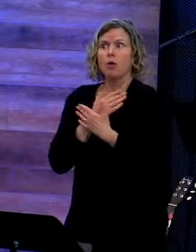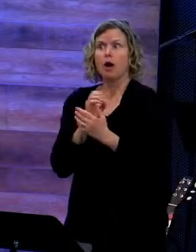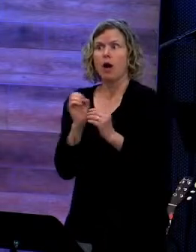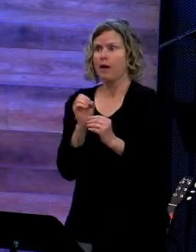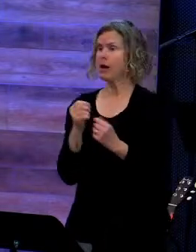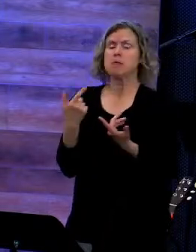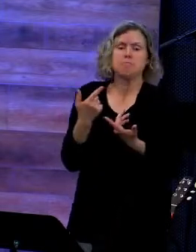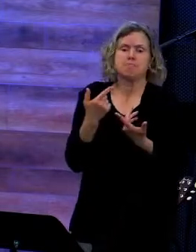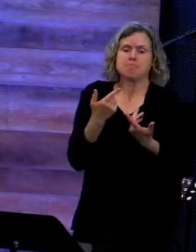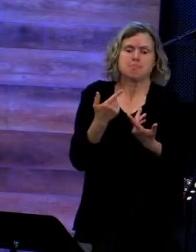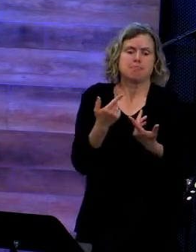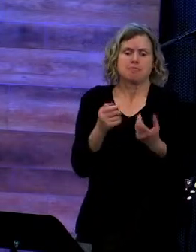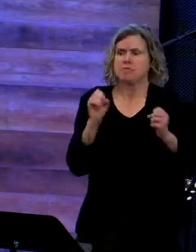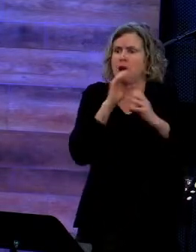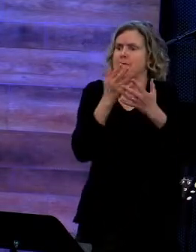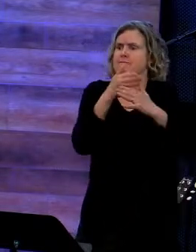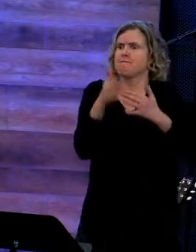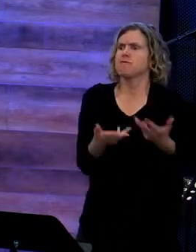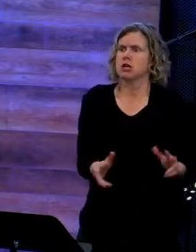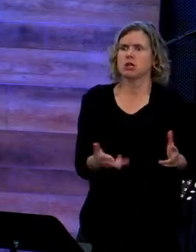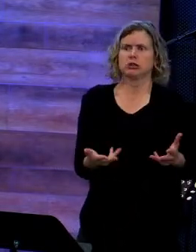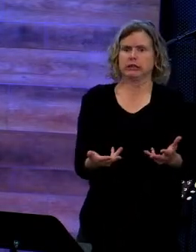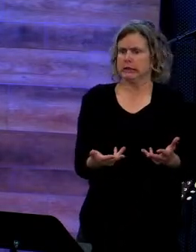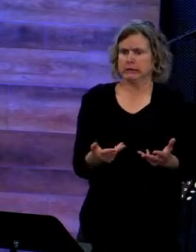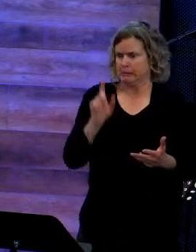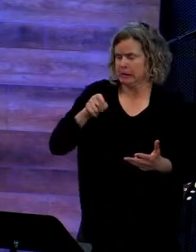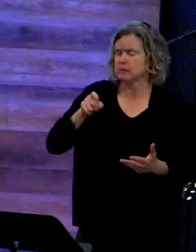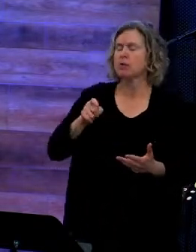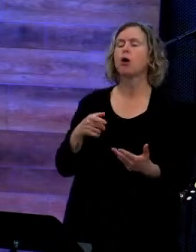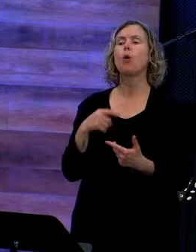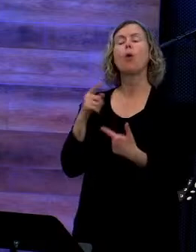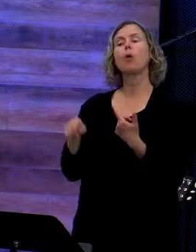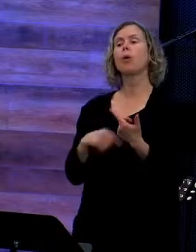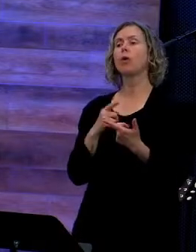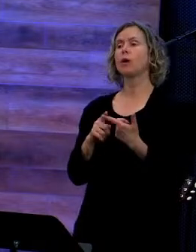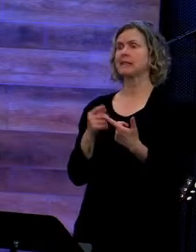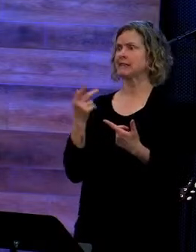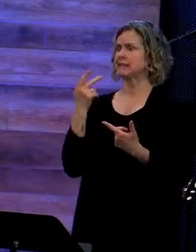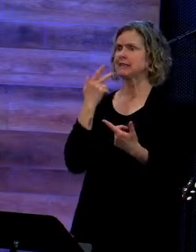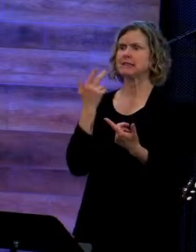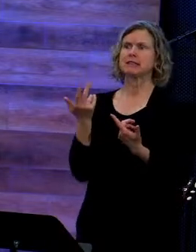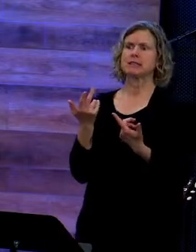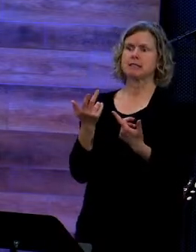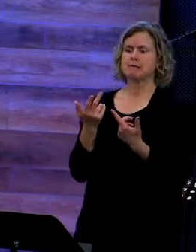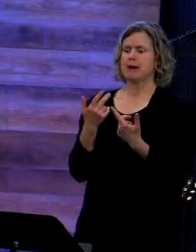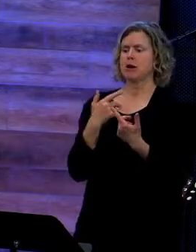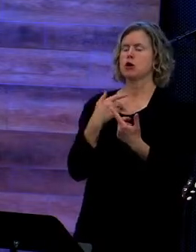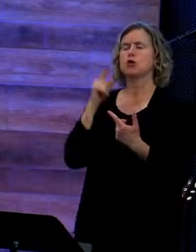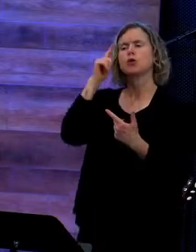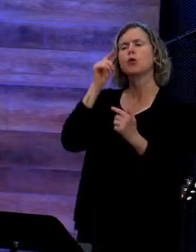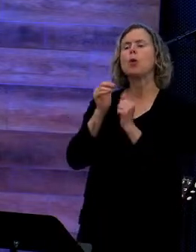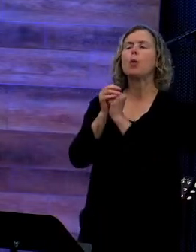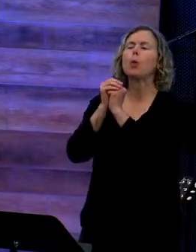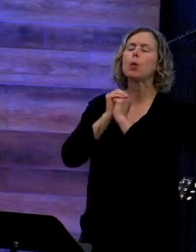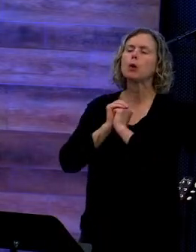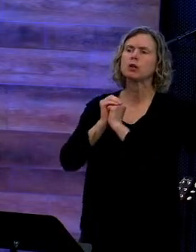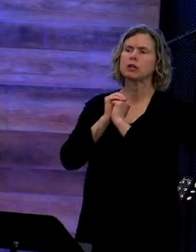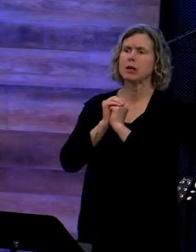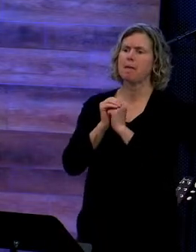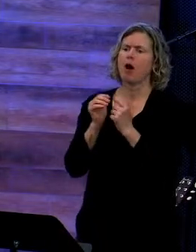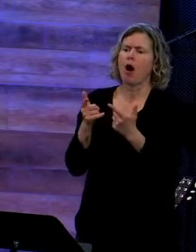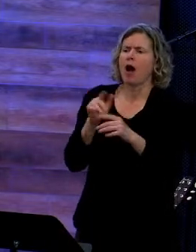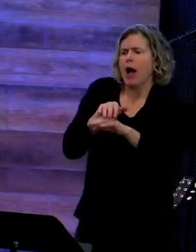made an idol of money or a certain standard of living? If I don't keep up, we won't have as comfortable a life as we